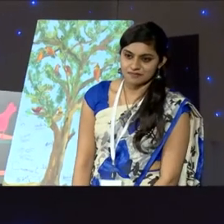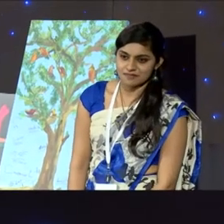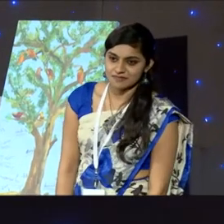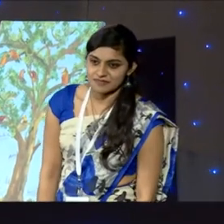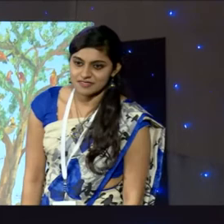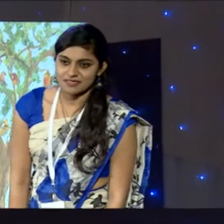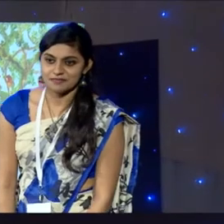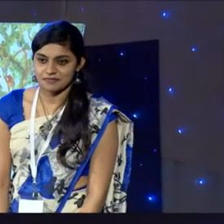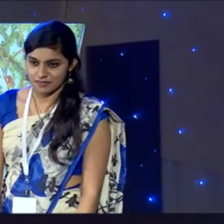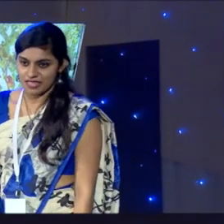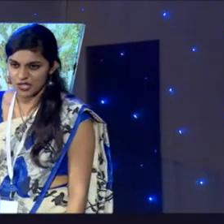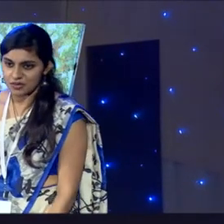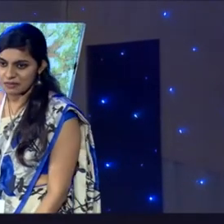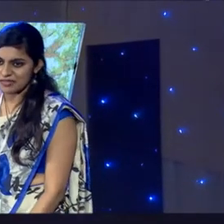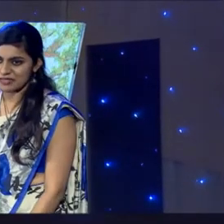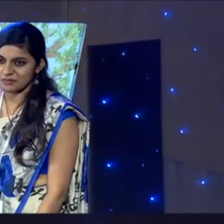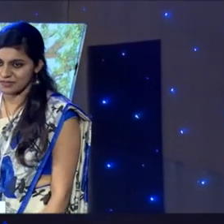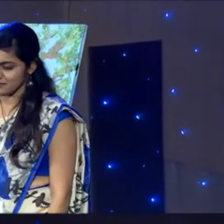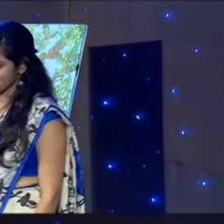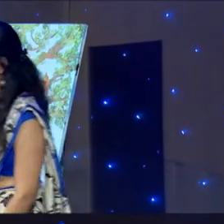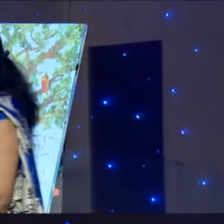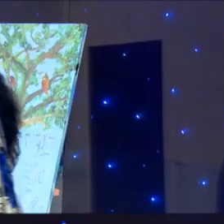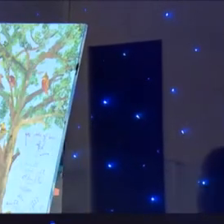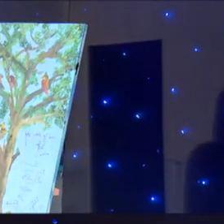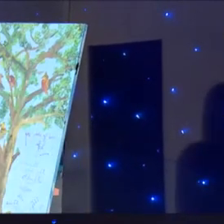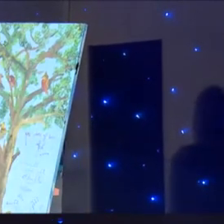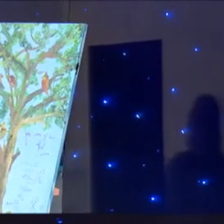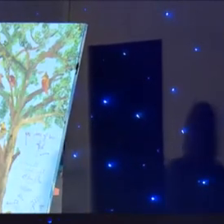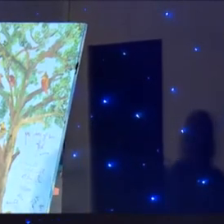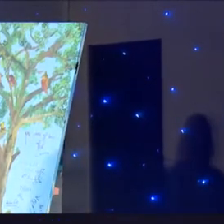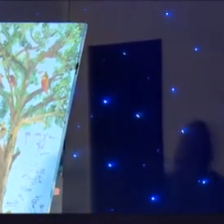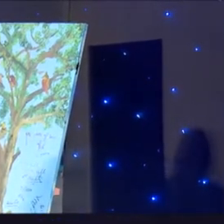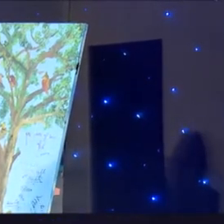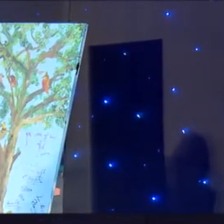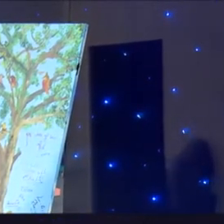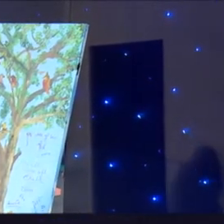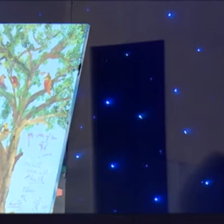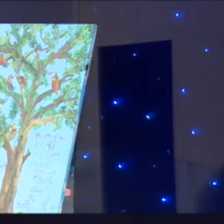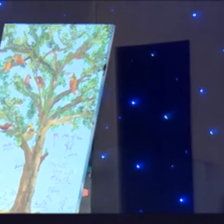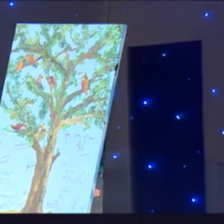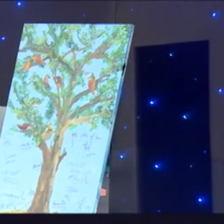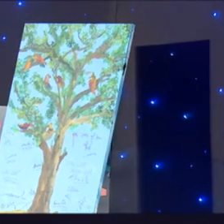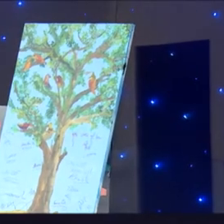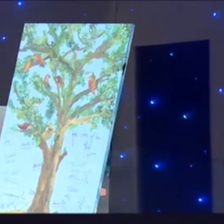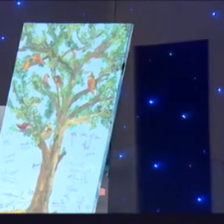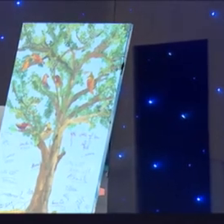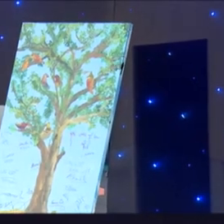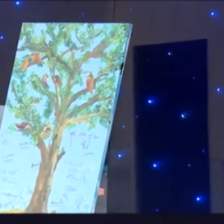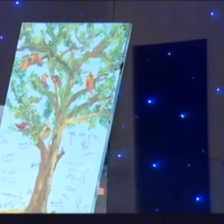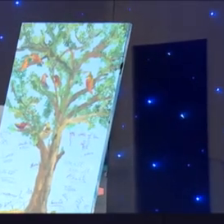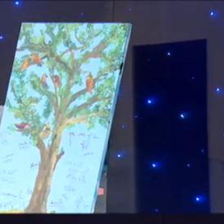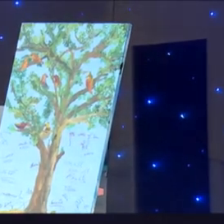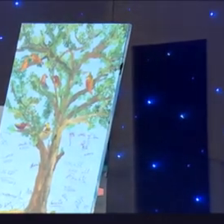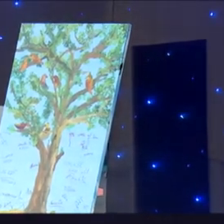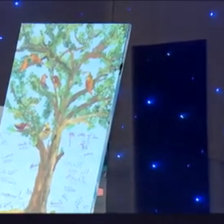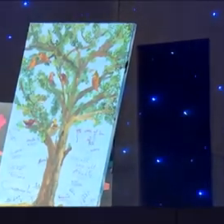difference is second. World with a difference is amazing. Imagine if Paris was as good as Netherlands, looked as similar